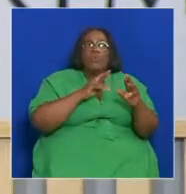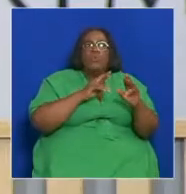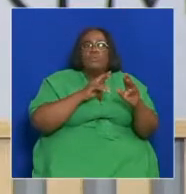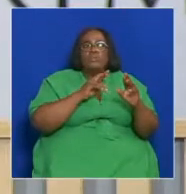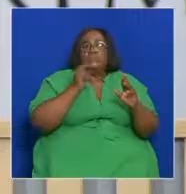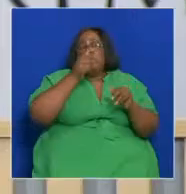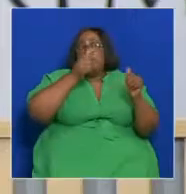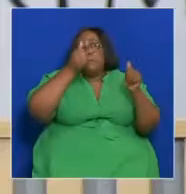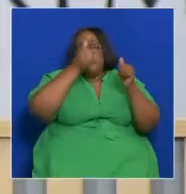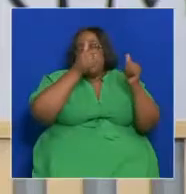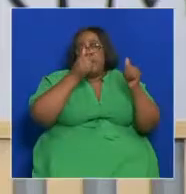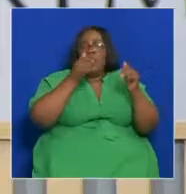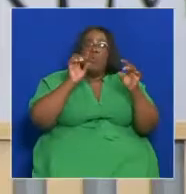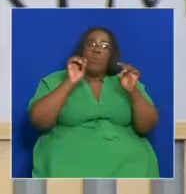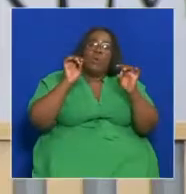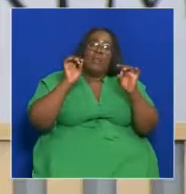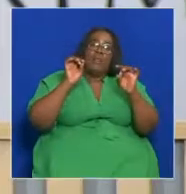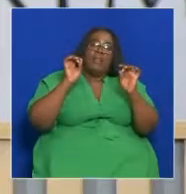But